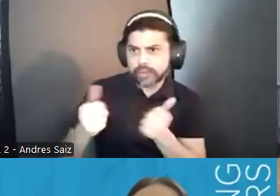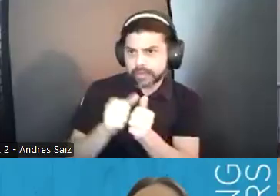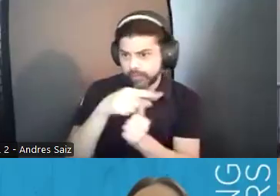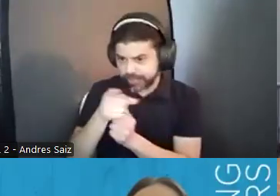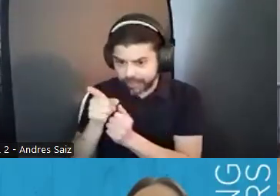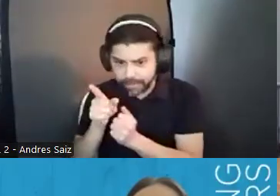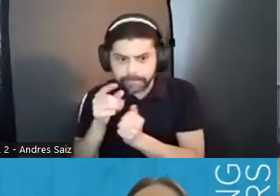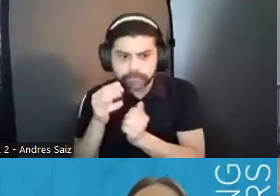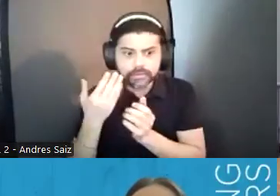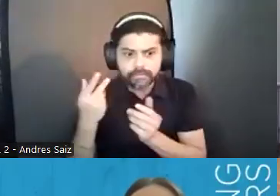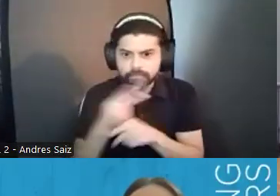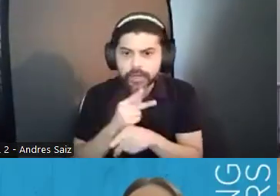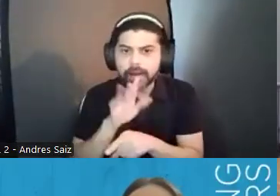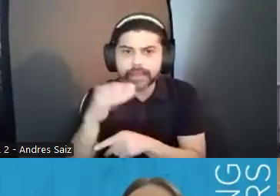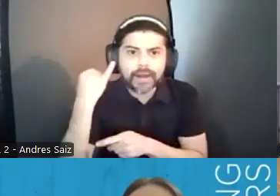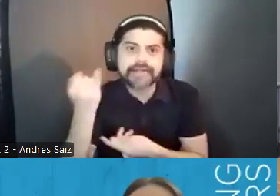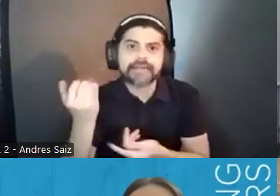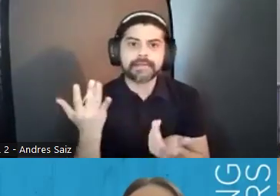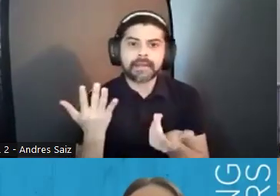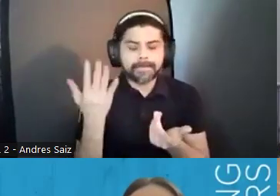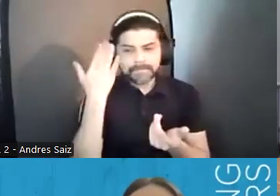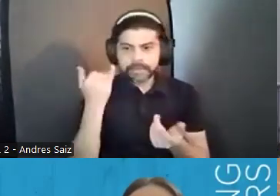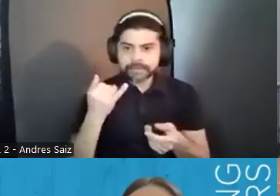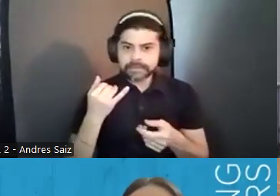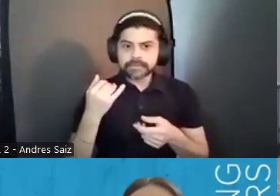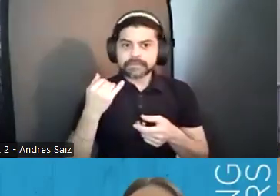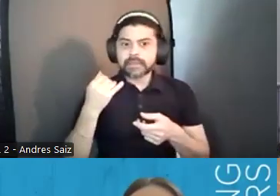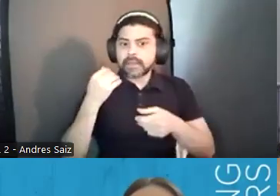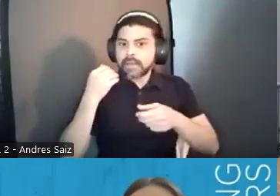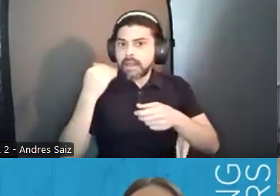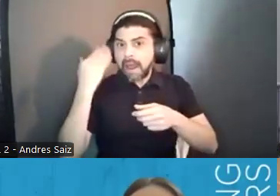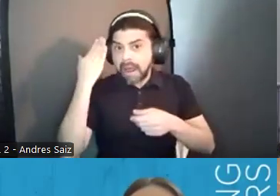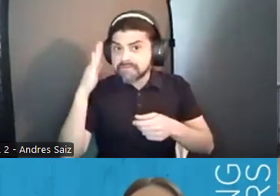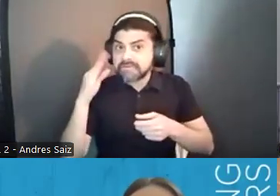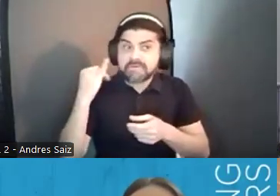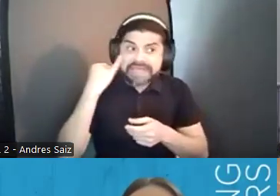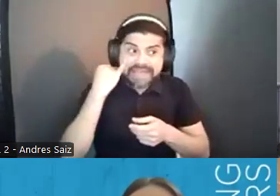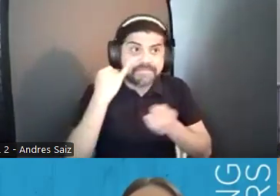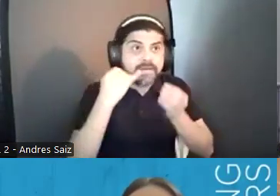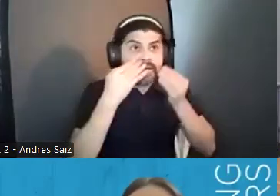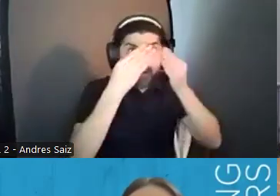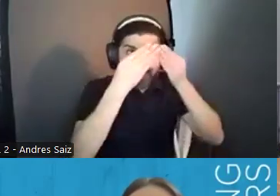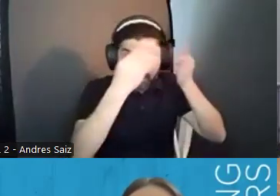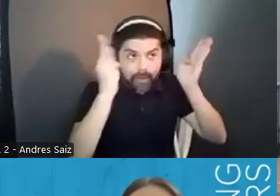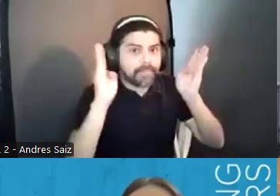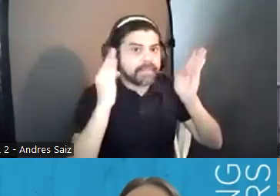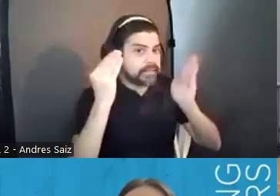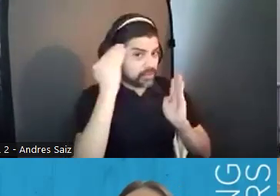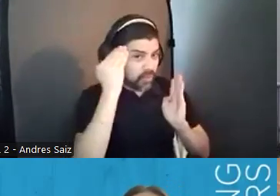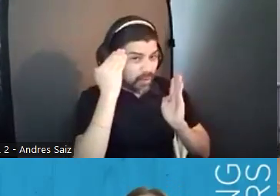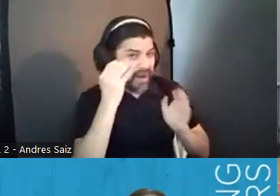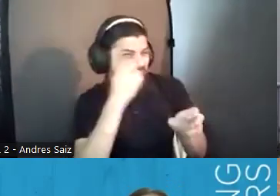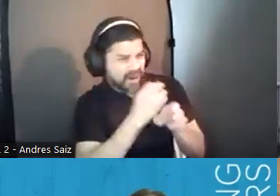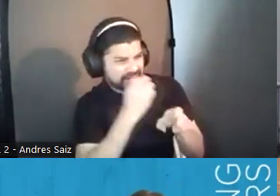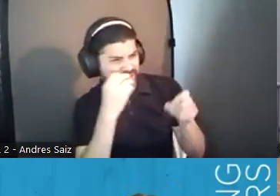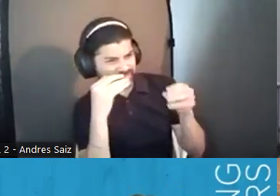because it's hard to really understand if the broad public's aware, but I think we can through our stakeholder interview process and collecting